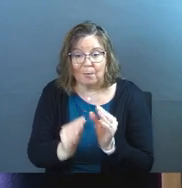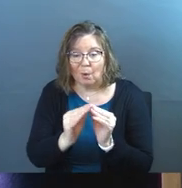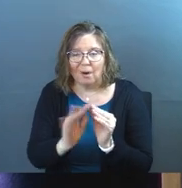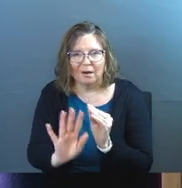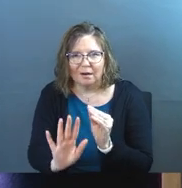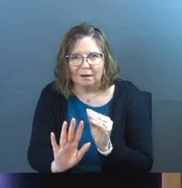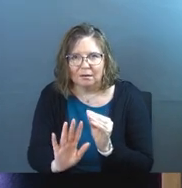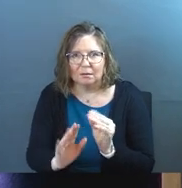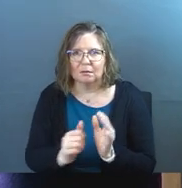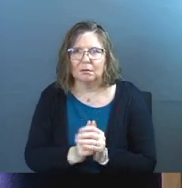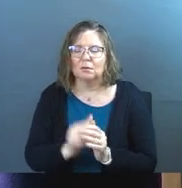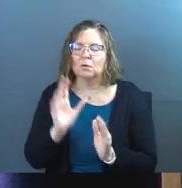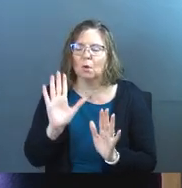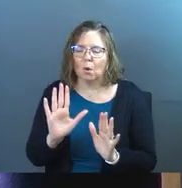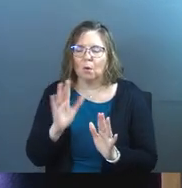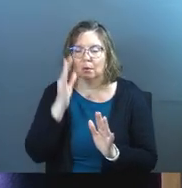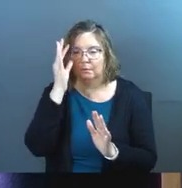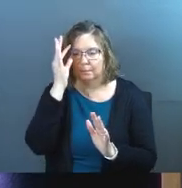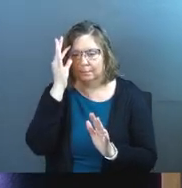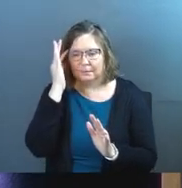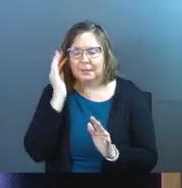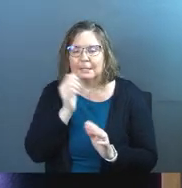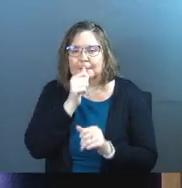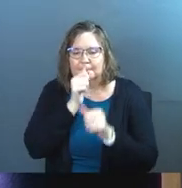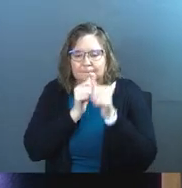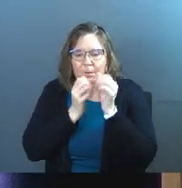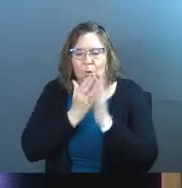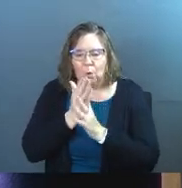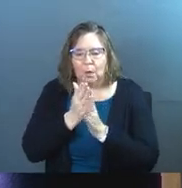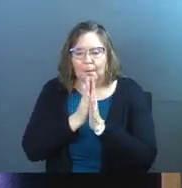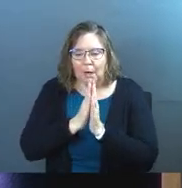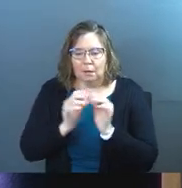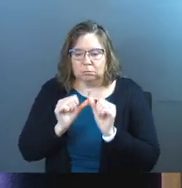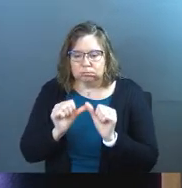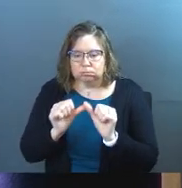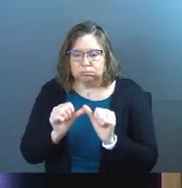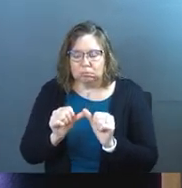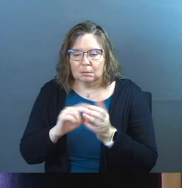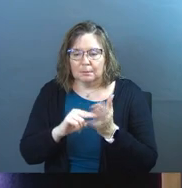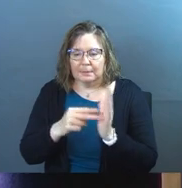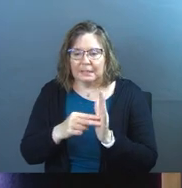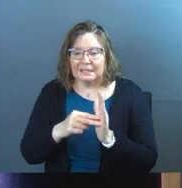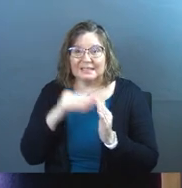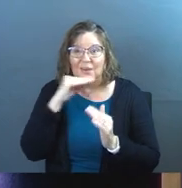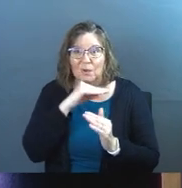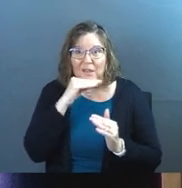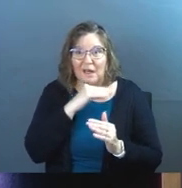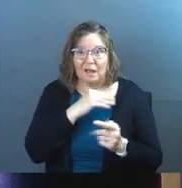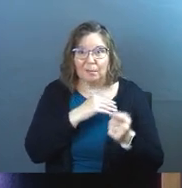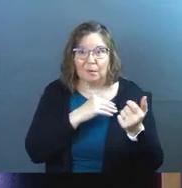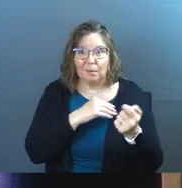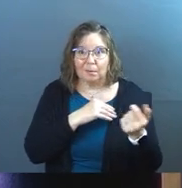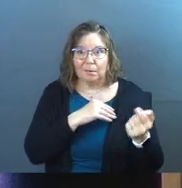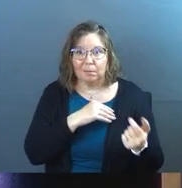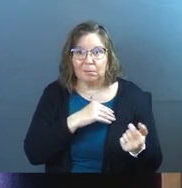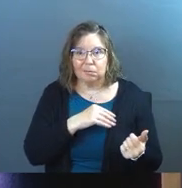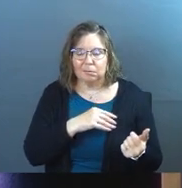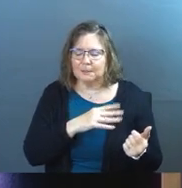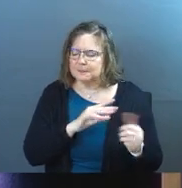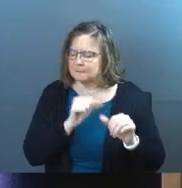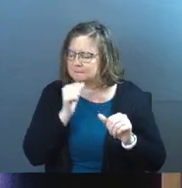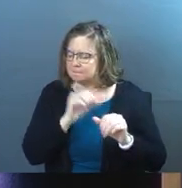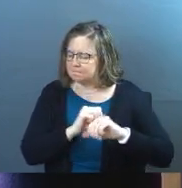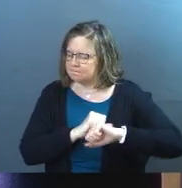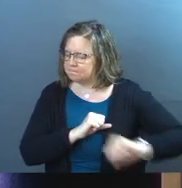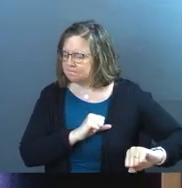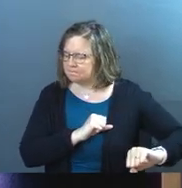more. It's no. In the persevering in prayer is the rejection of those lies. As you